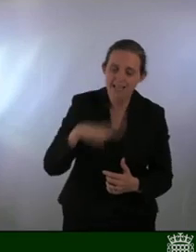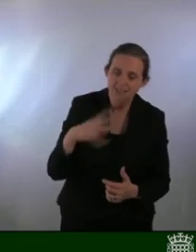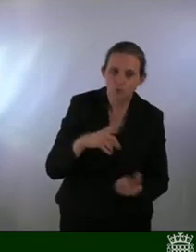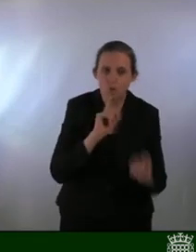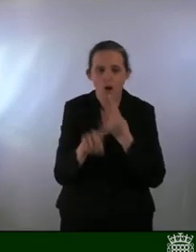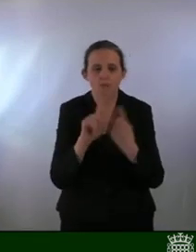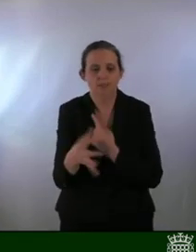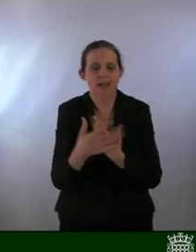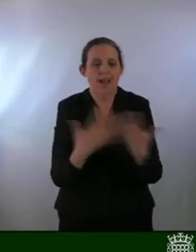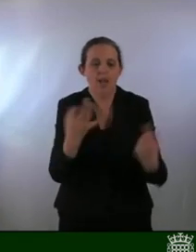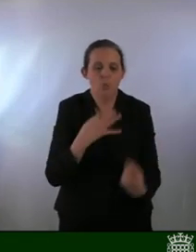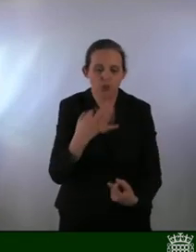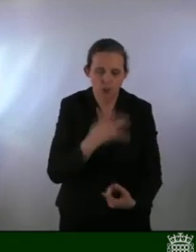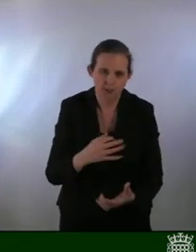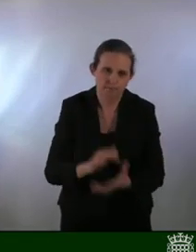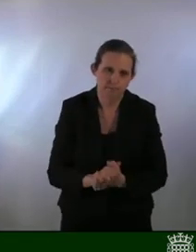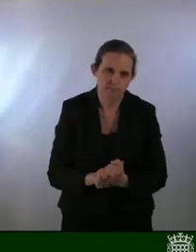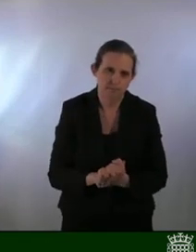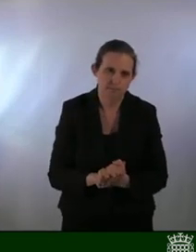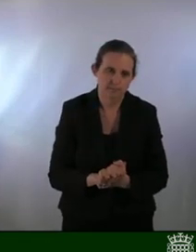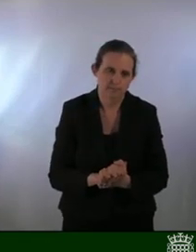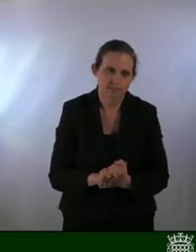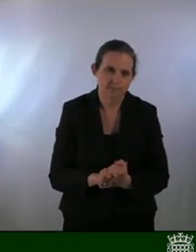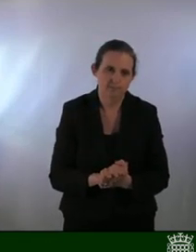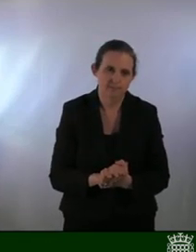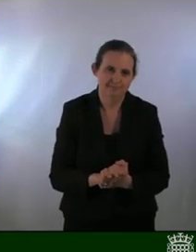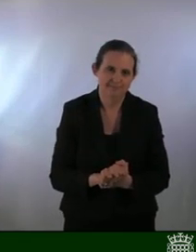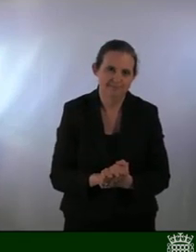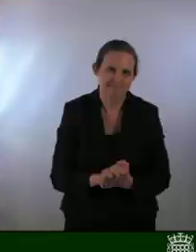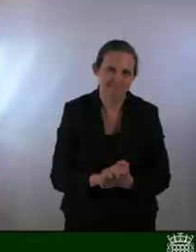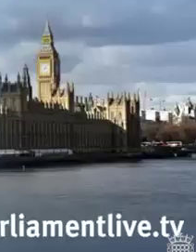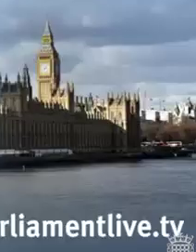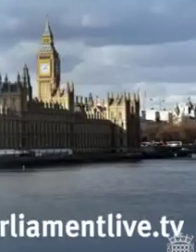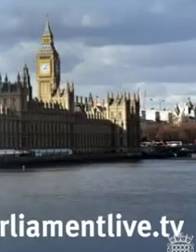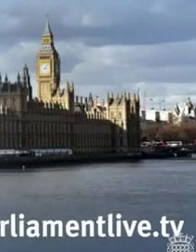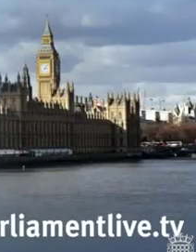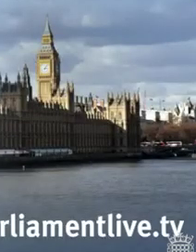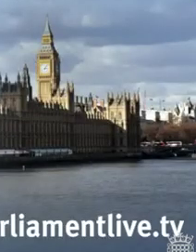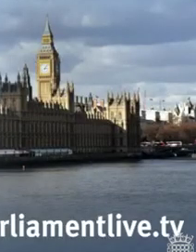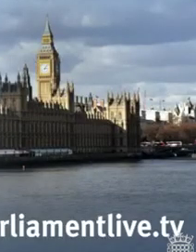Point of order, Clive Whitford. Mr. Speaker, we all appreciate